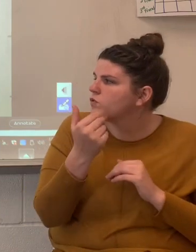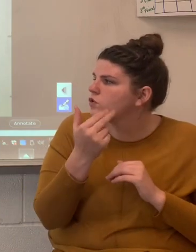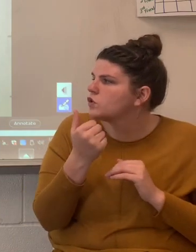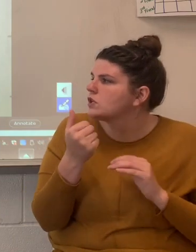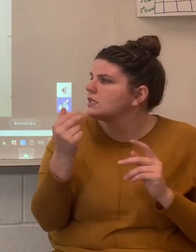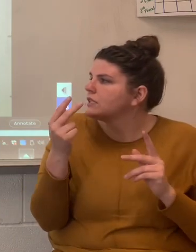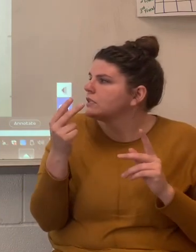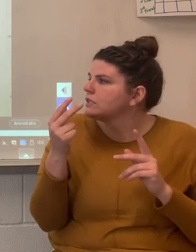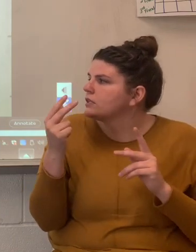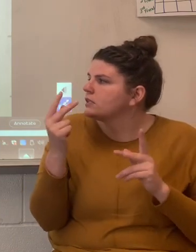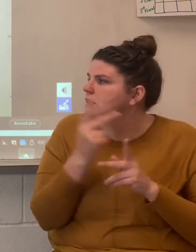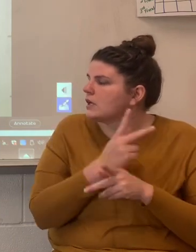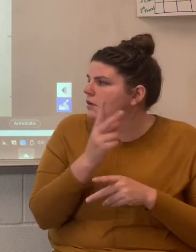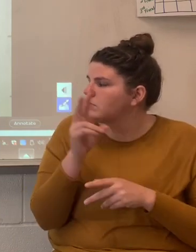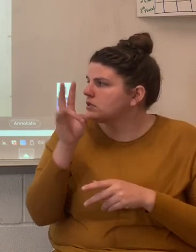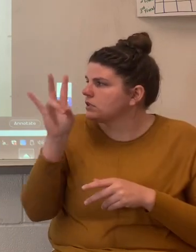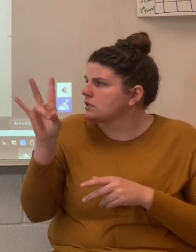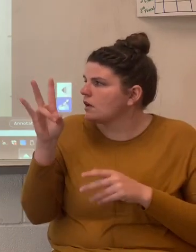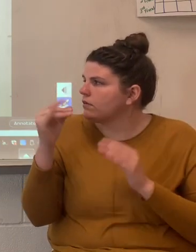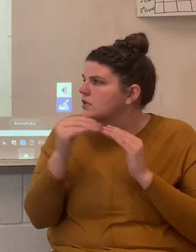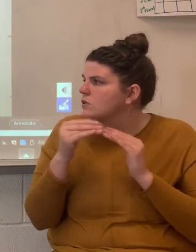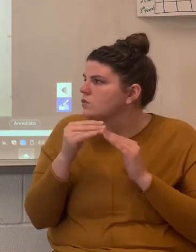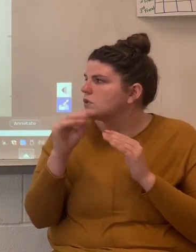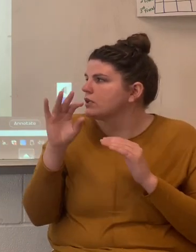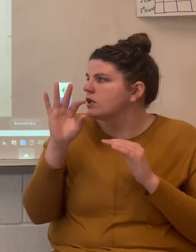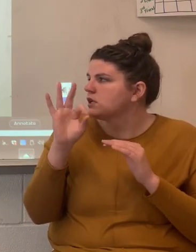7 is 91